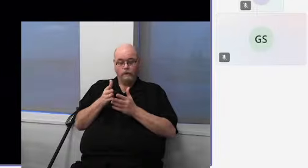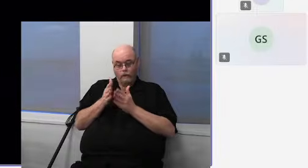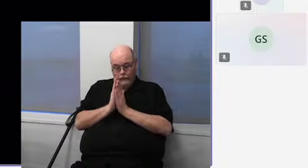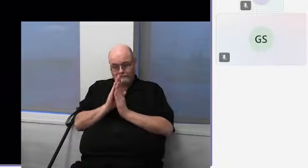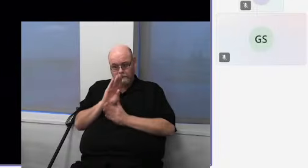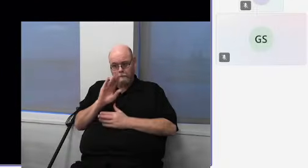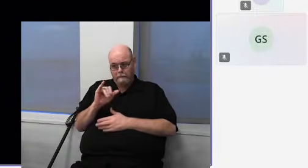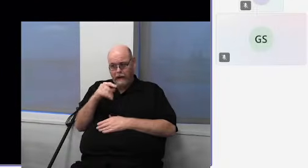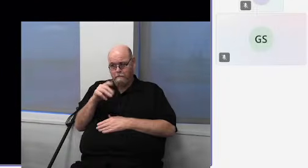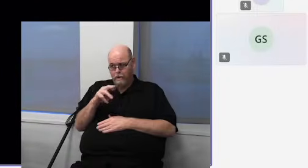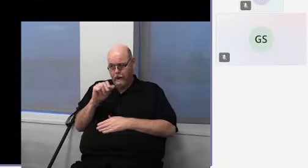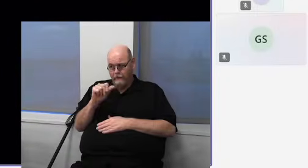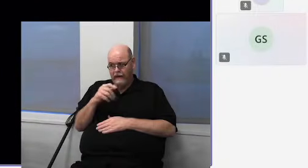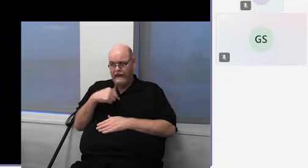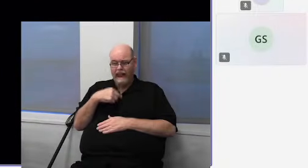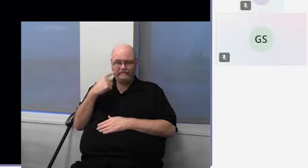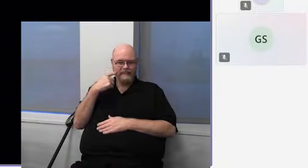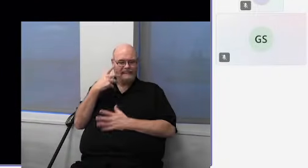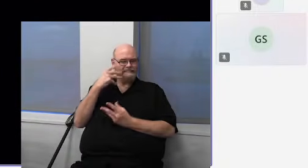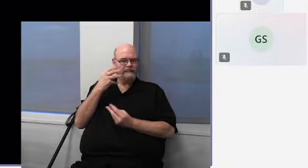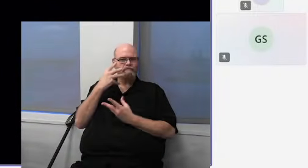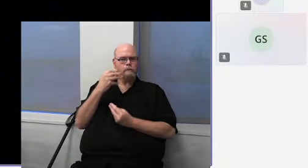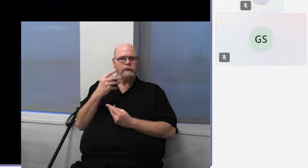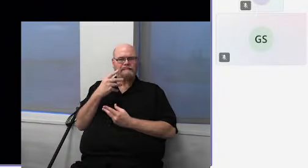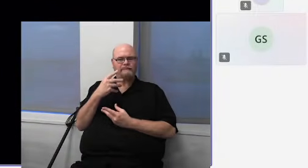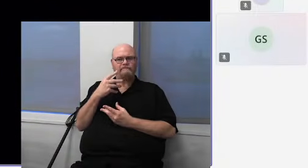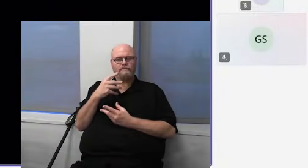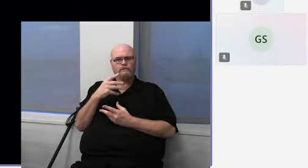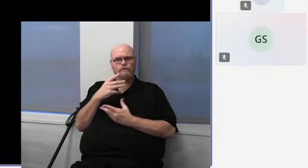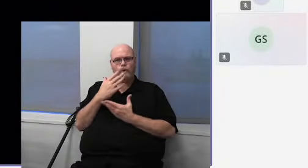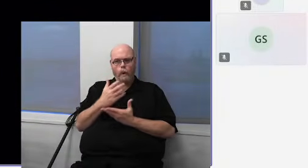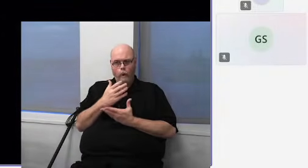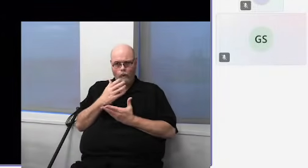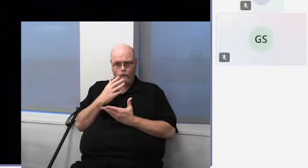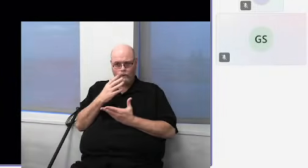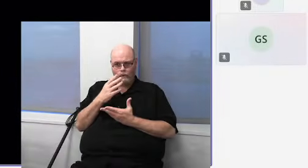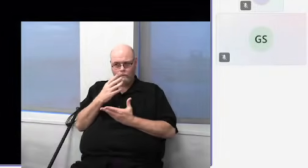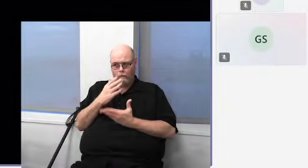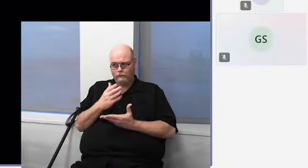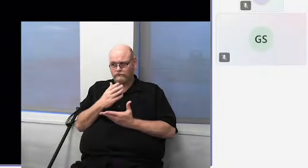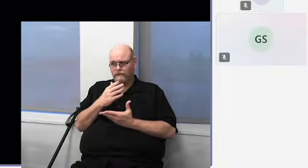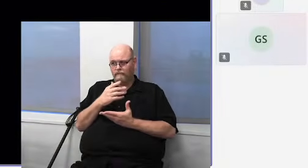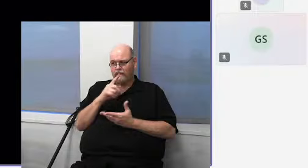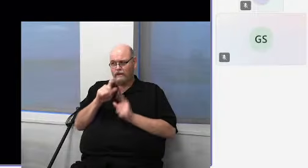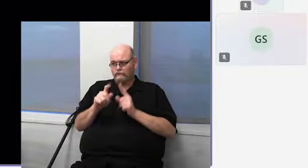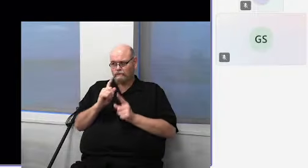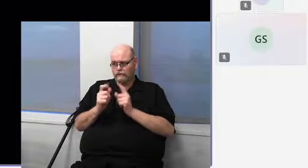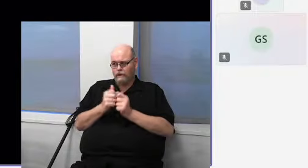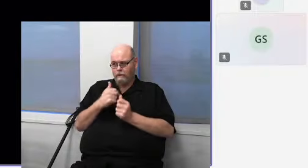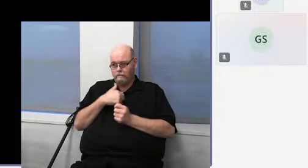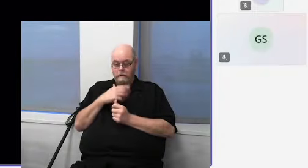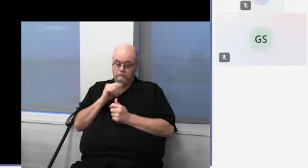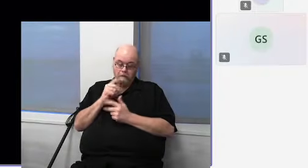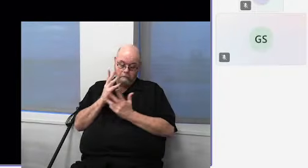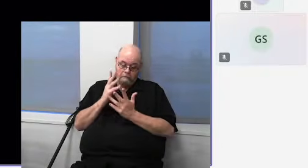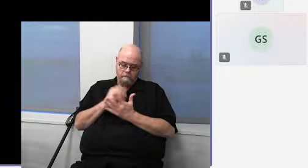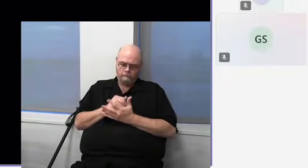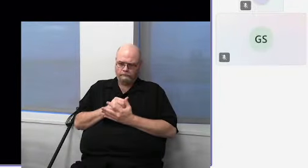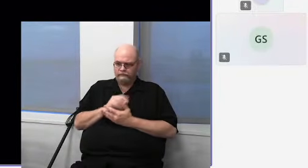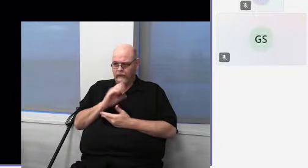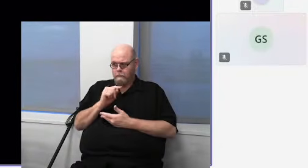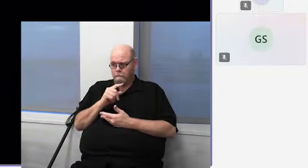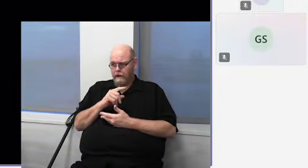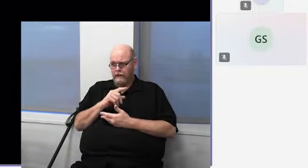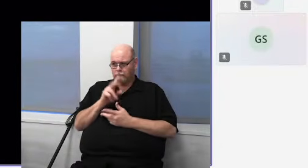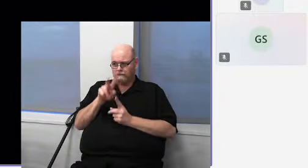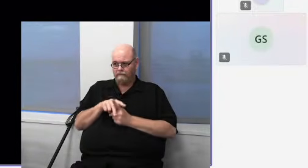PREPA, I'm reacting to a request by PREPA that I think it's an informative no motion. They're not seeking leave. I think they should have sought leave, but that's beside the